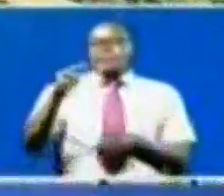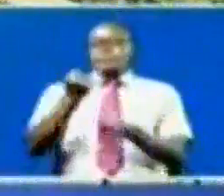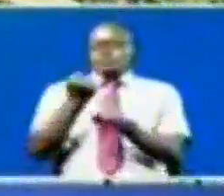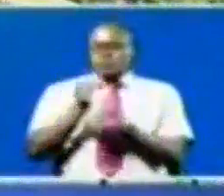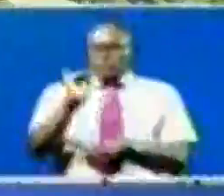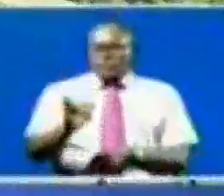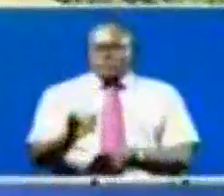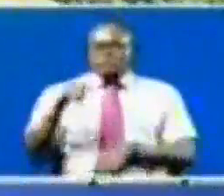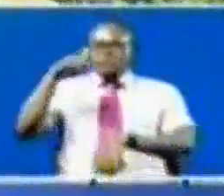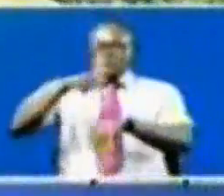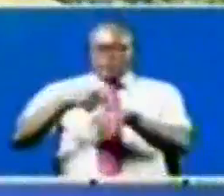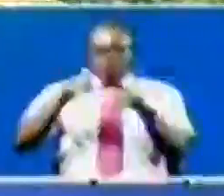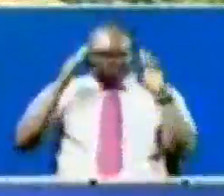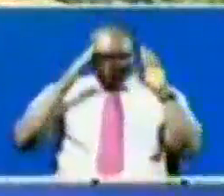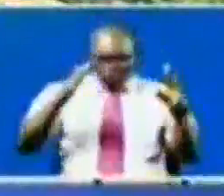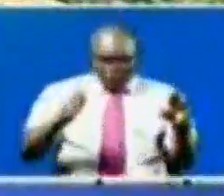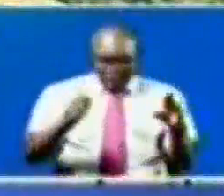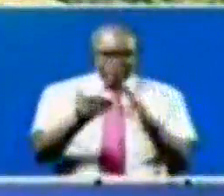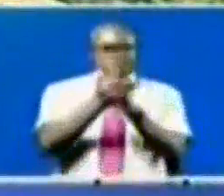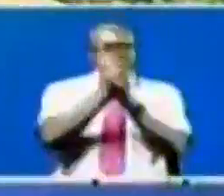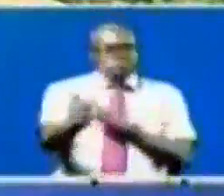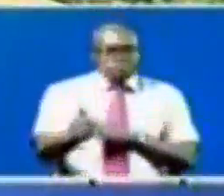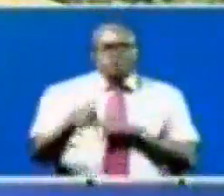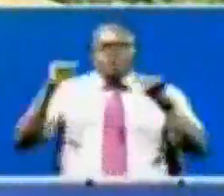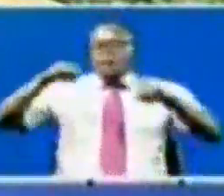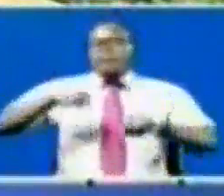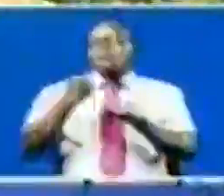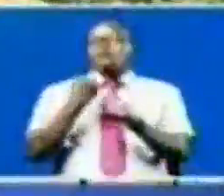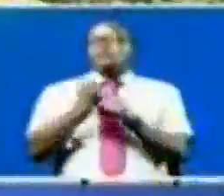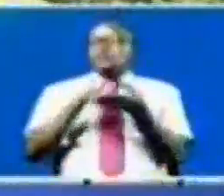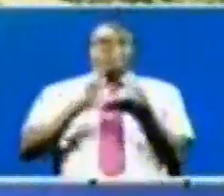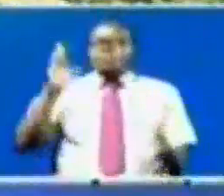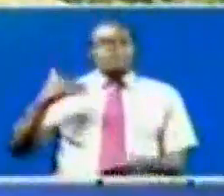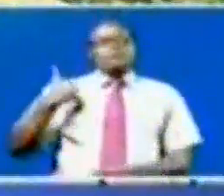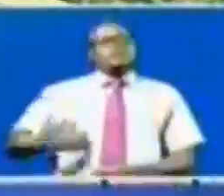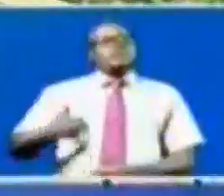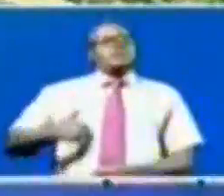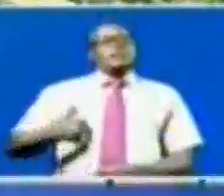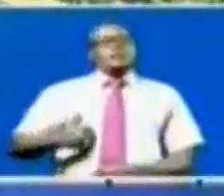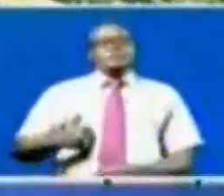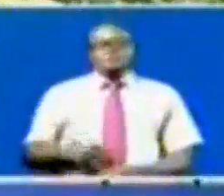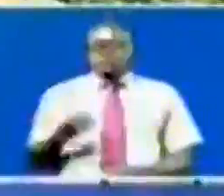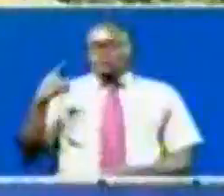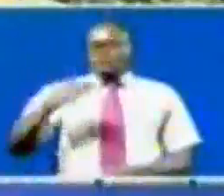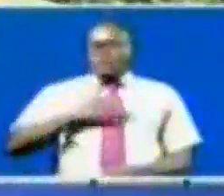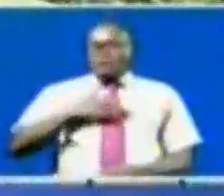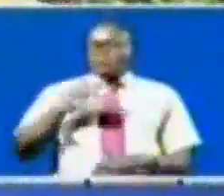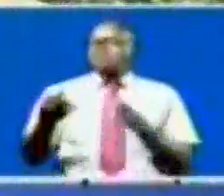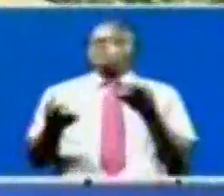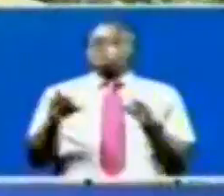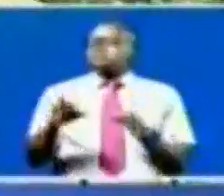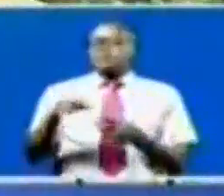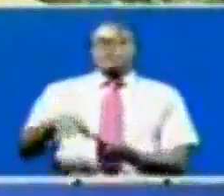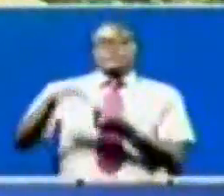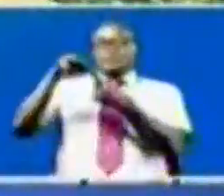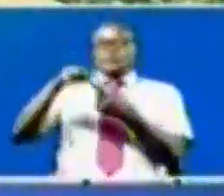When you have specialized, then you can be able to do more surgeries. And like for our specialties, like in